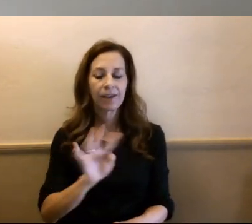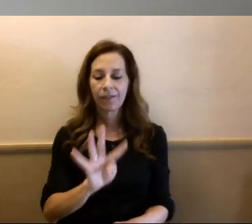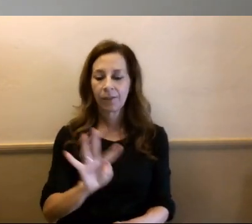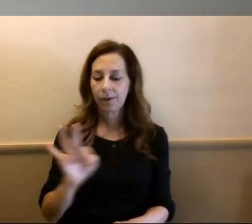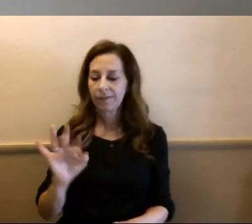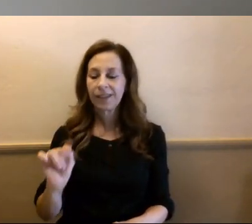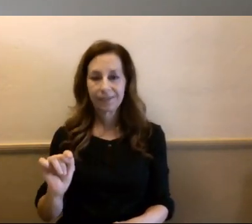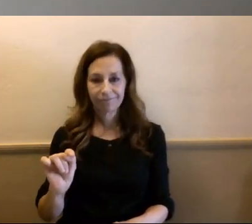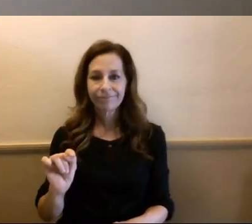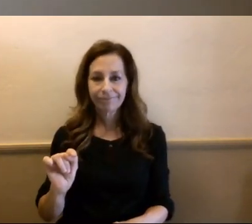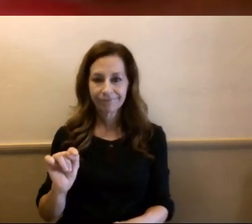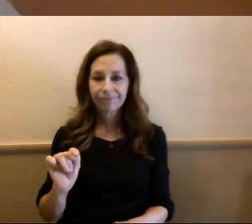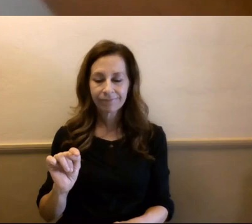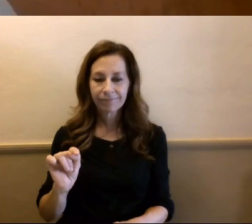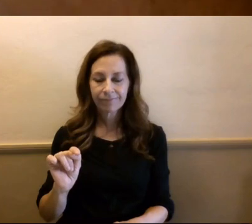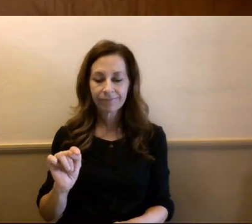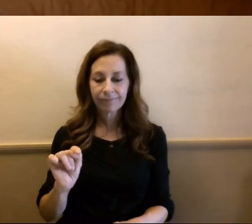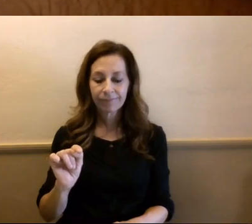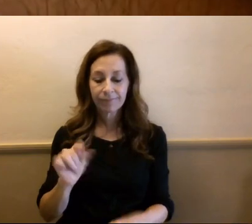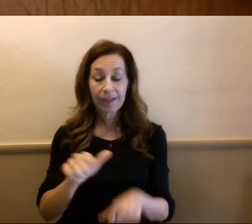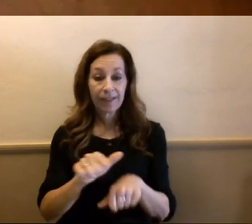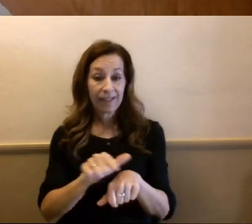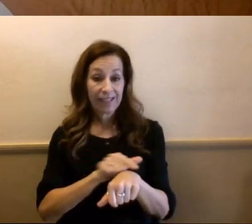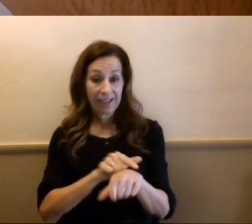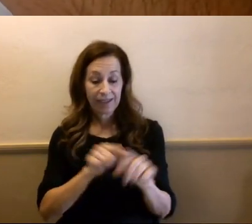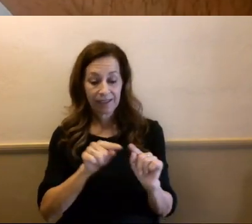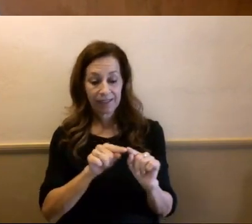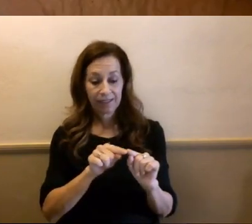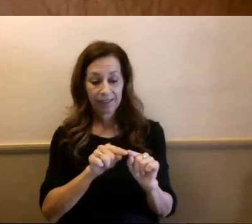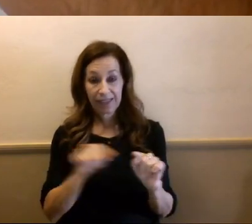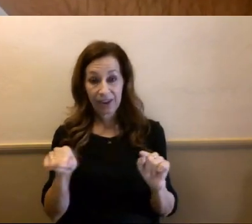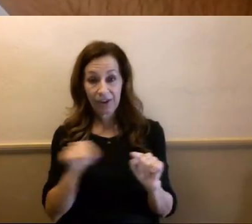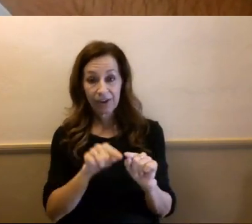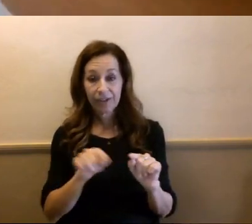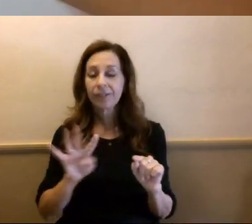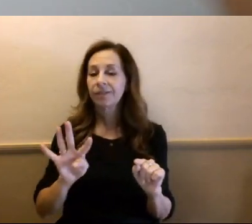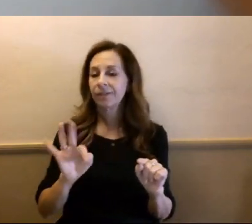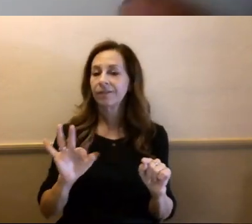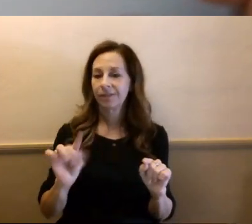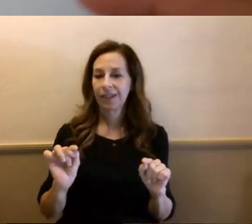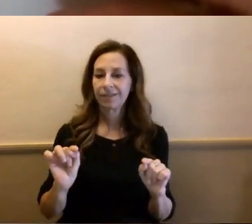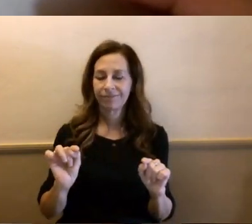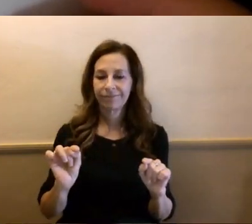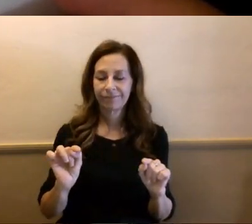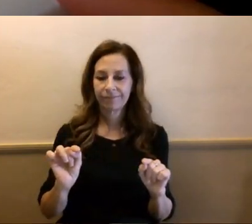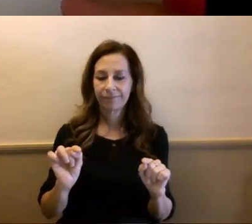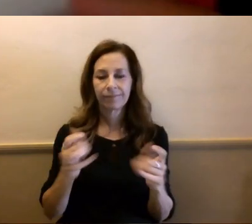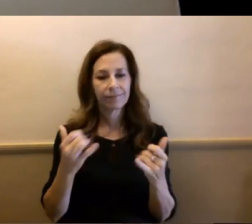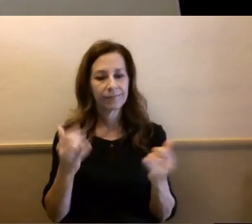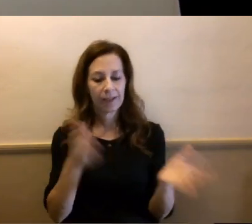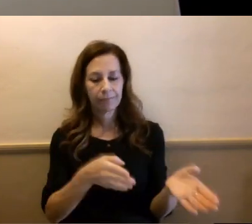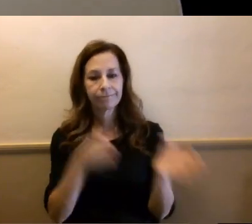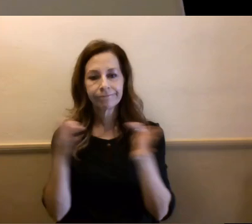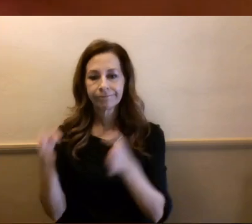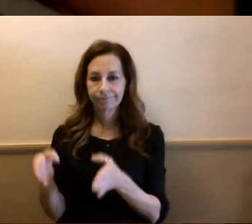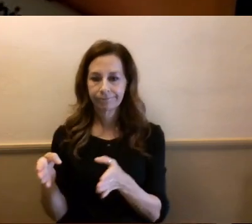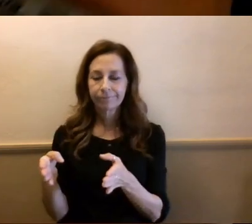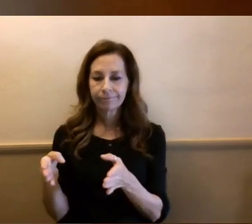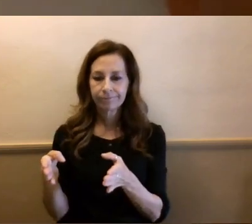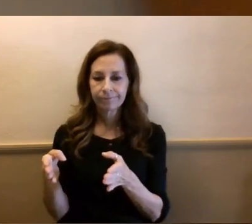so 4 feet. So the length from here to here is 4 feet. Let's look at this